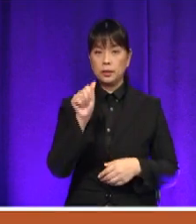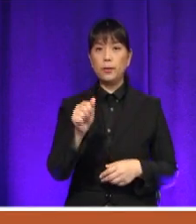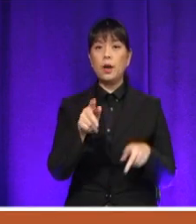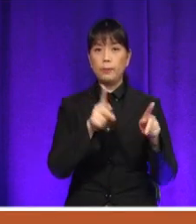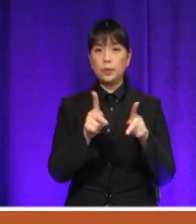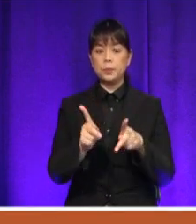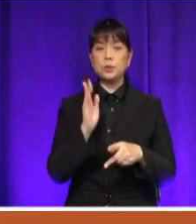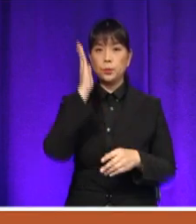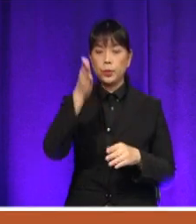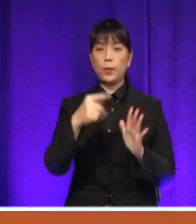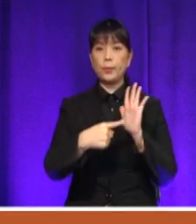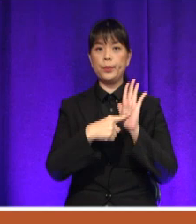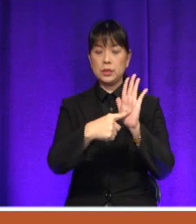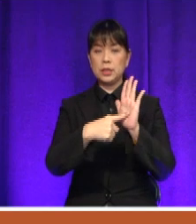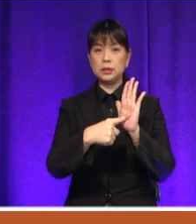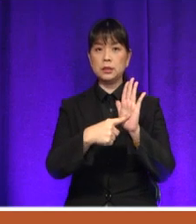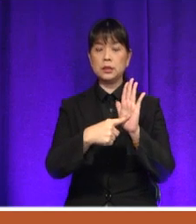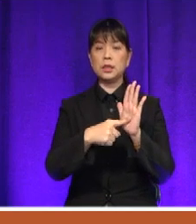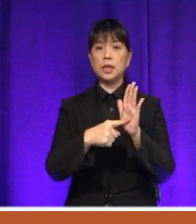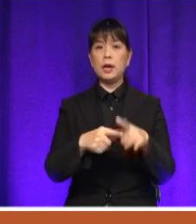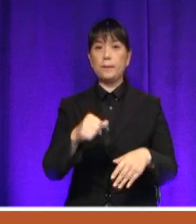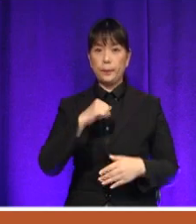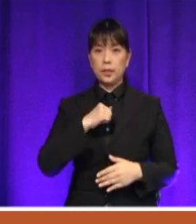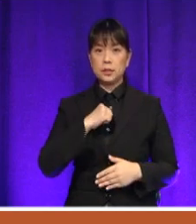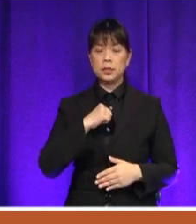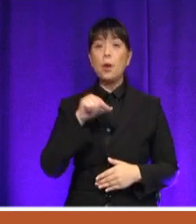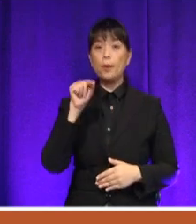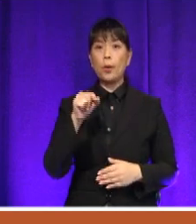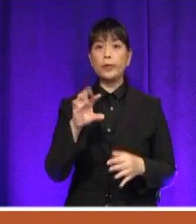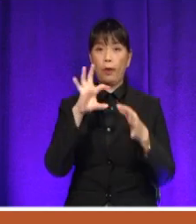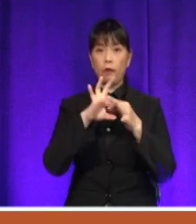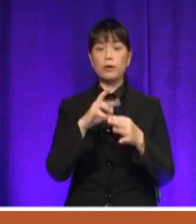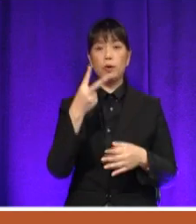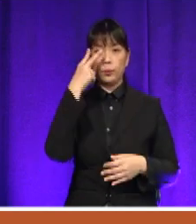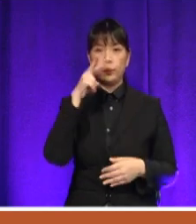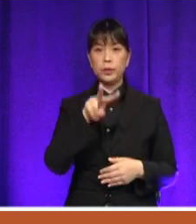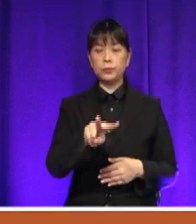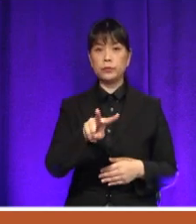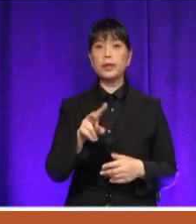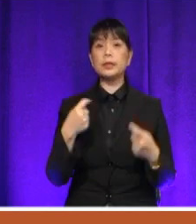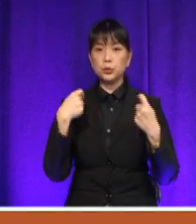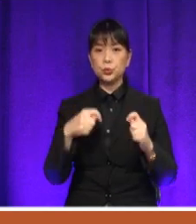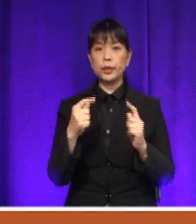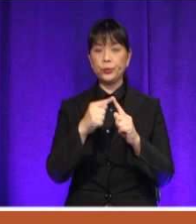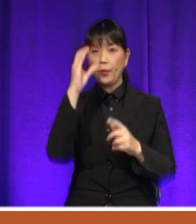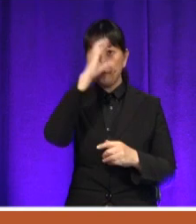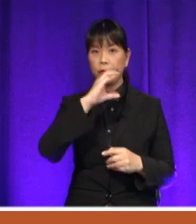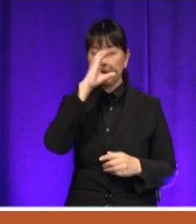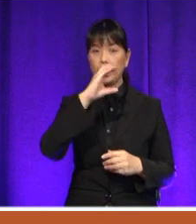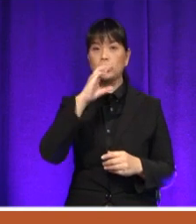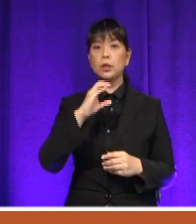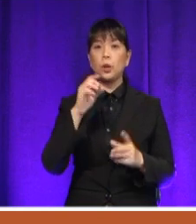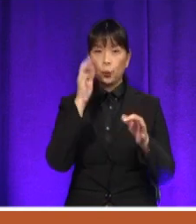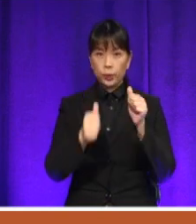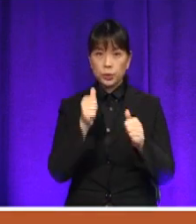present a personal point of view and they will try and fight out which point of view is the